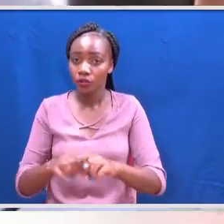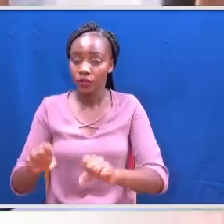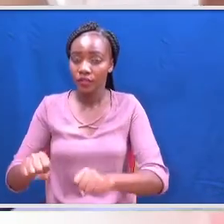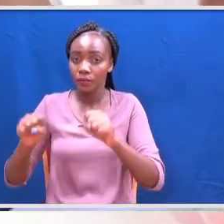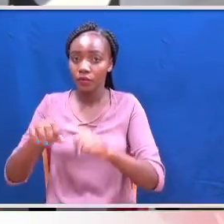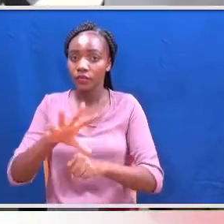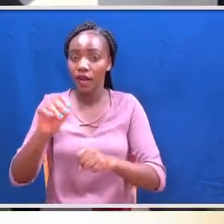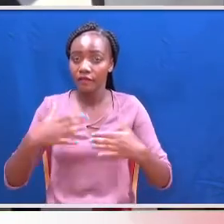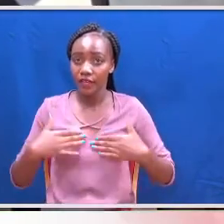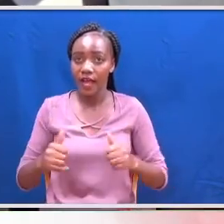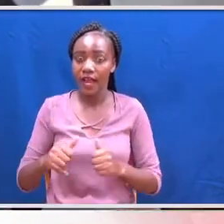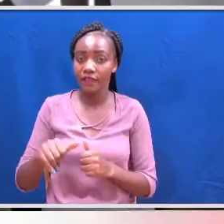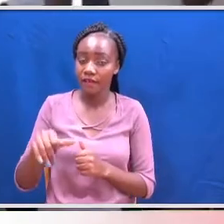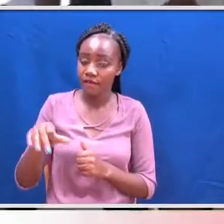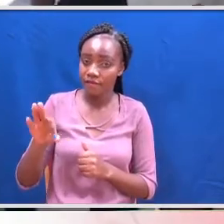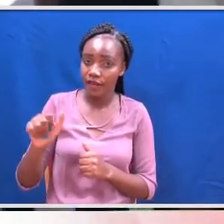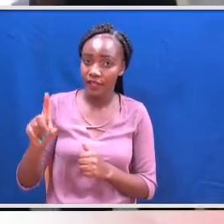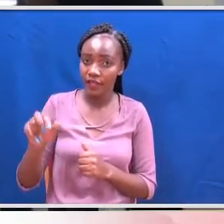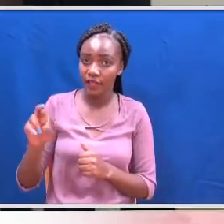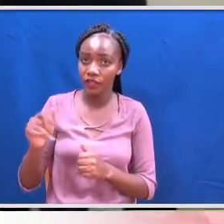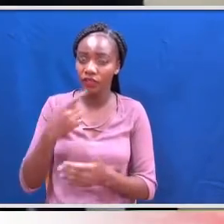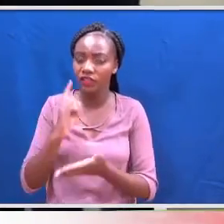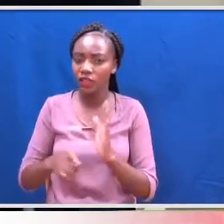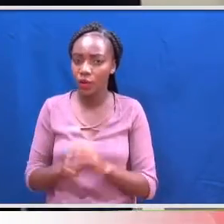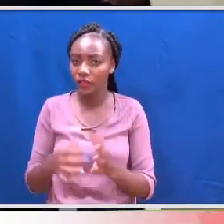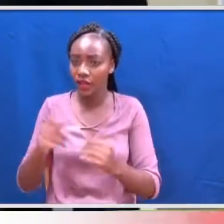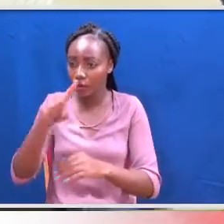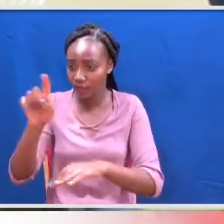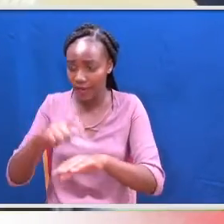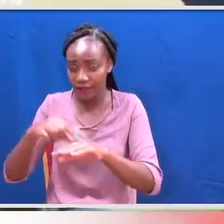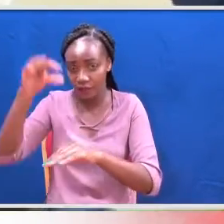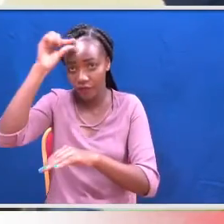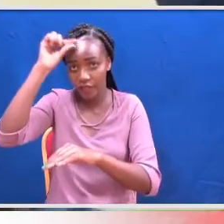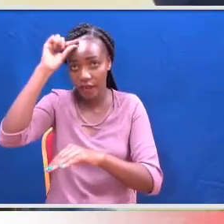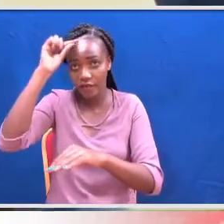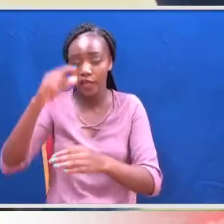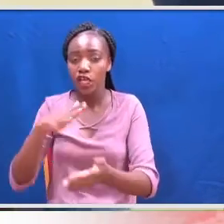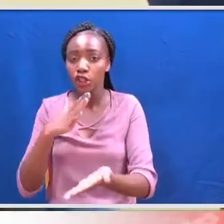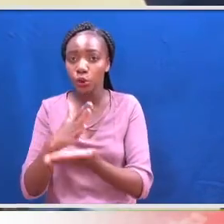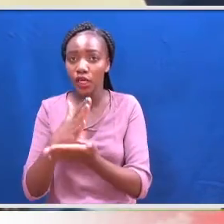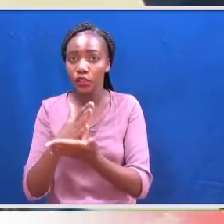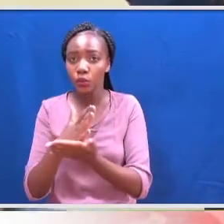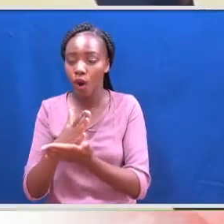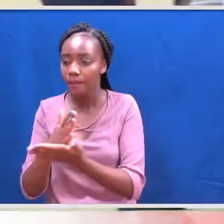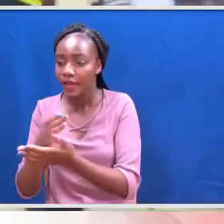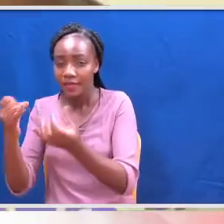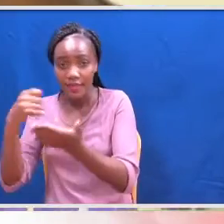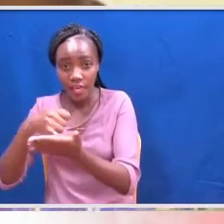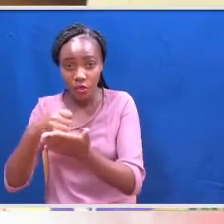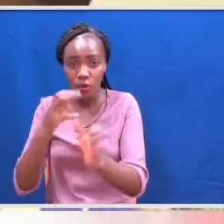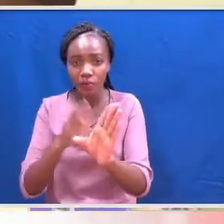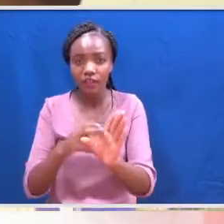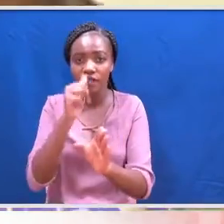Health Federation, Dr. Amit Taker, it is a prime time for the government to reconsider the participation of the private